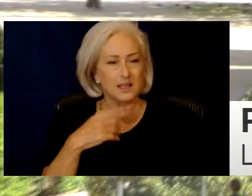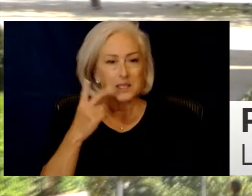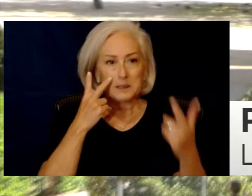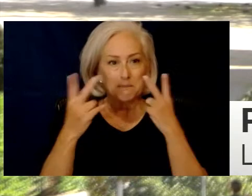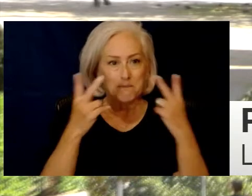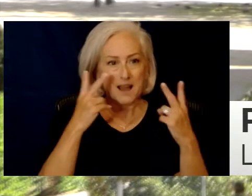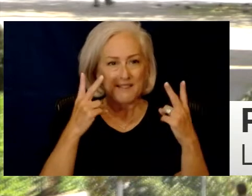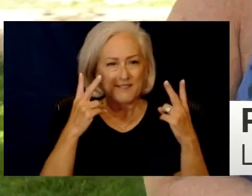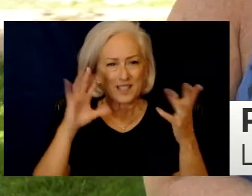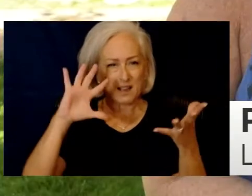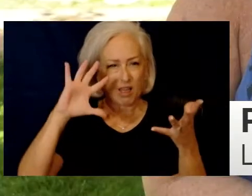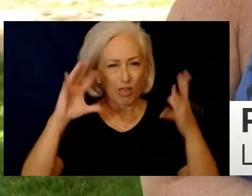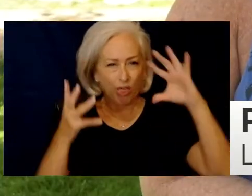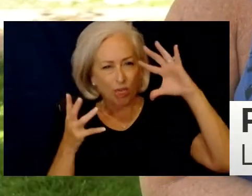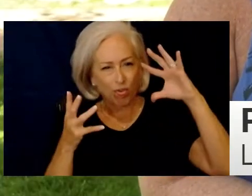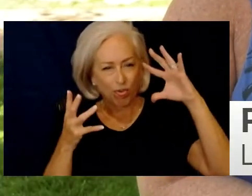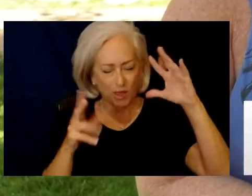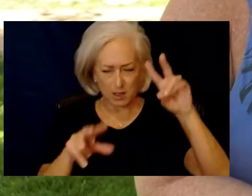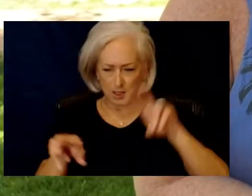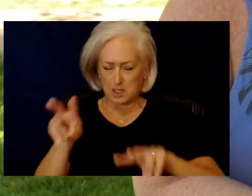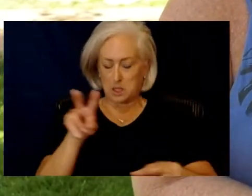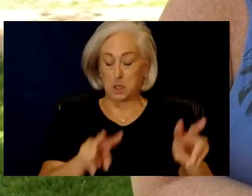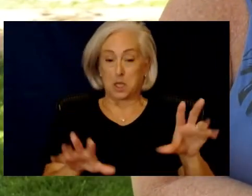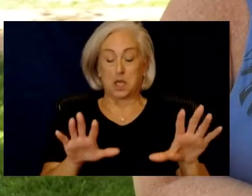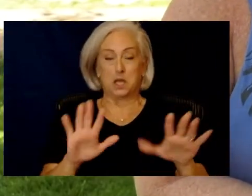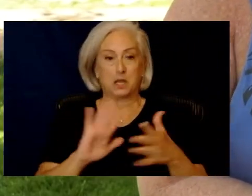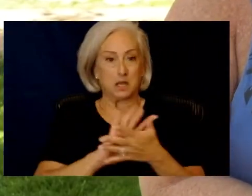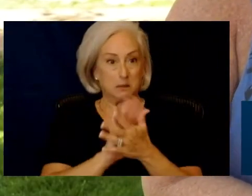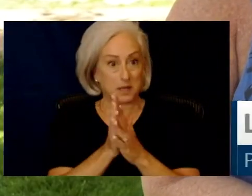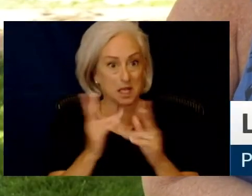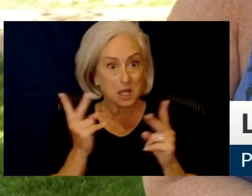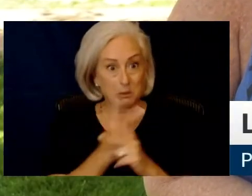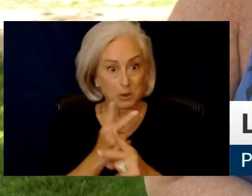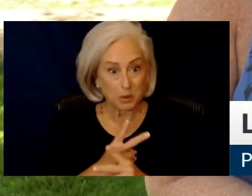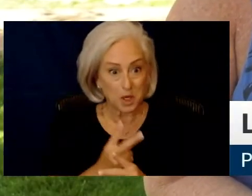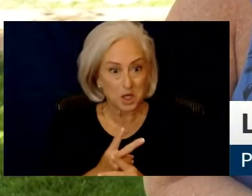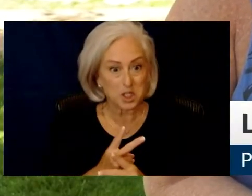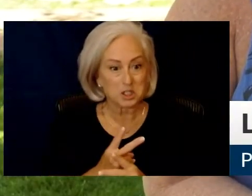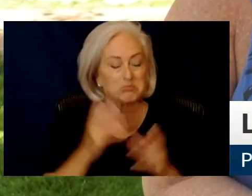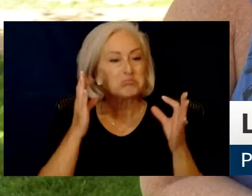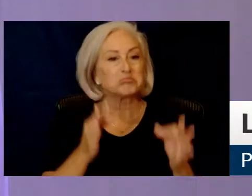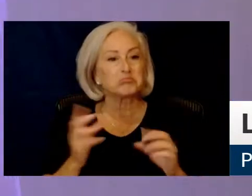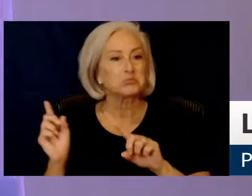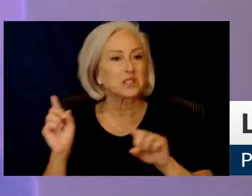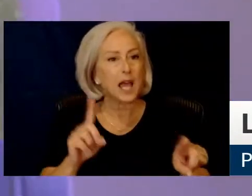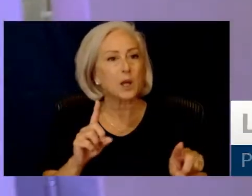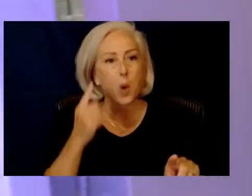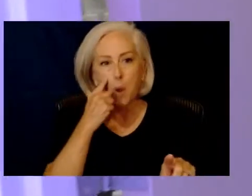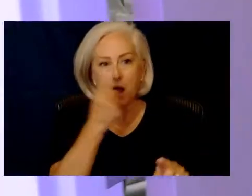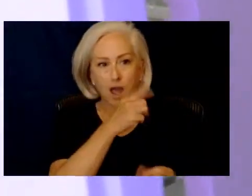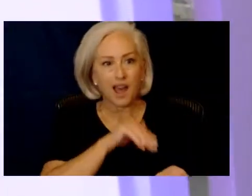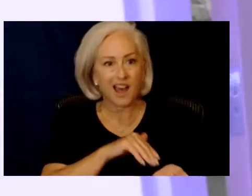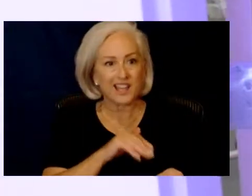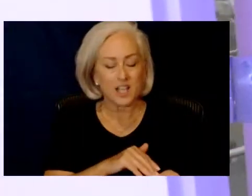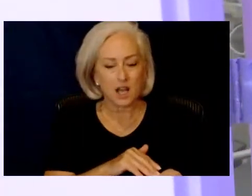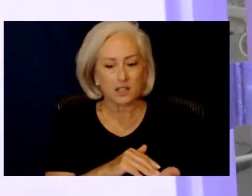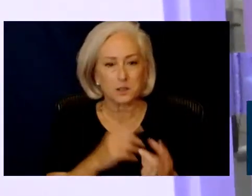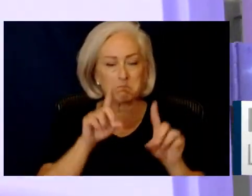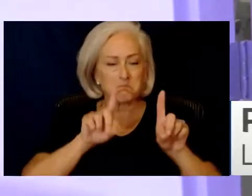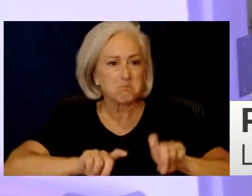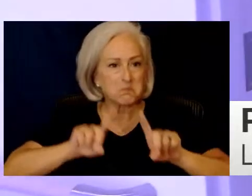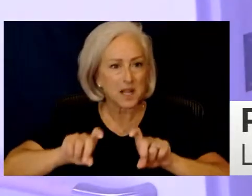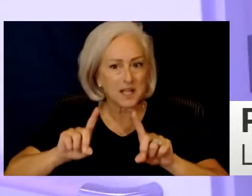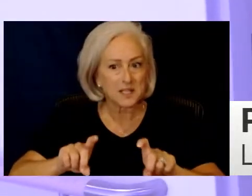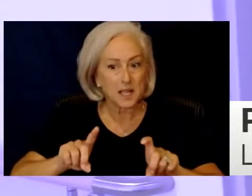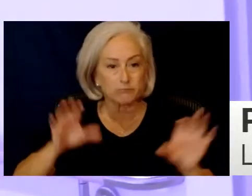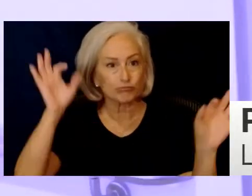things, people, and it was just starting to get worse. And so I went to the eye doctor. They had no clue. An MRI at the University of Kansas